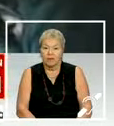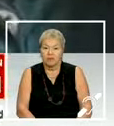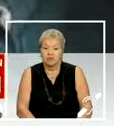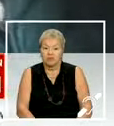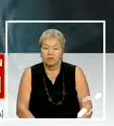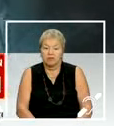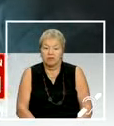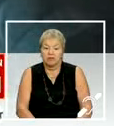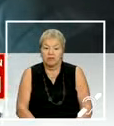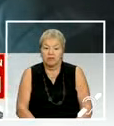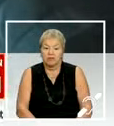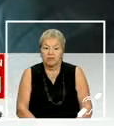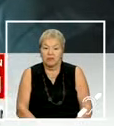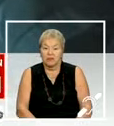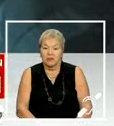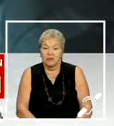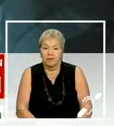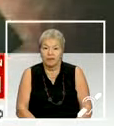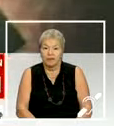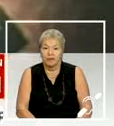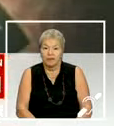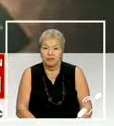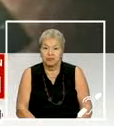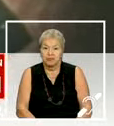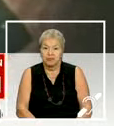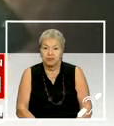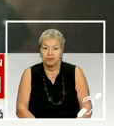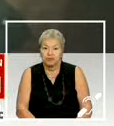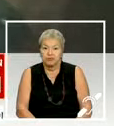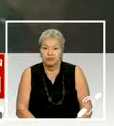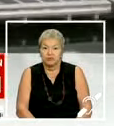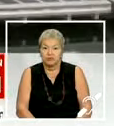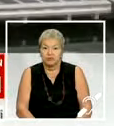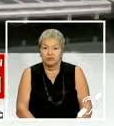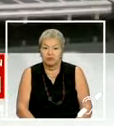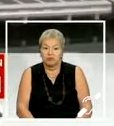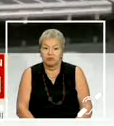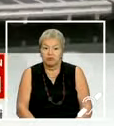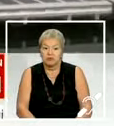I didn't know that the ballast was, you know, used construction pipes.